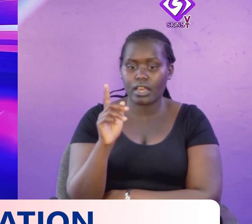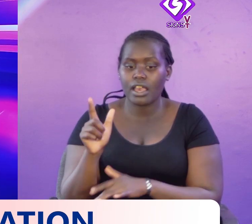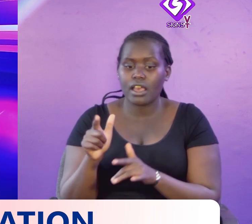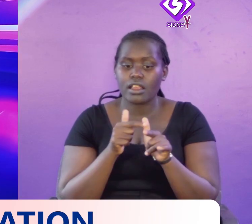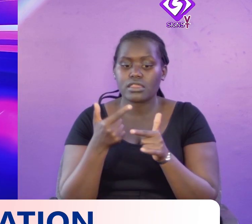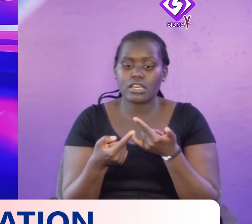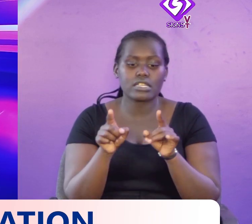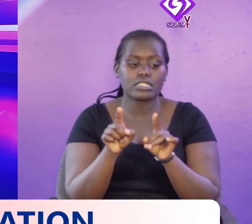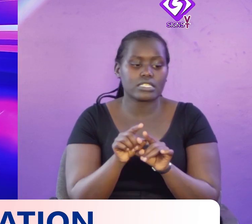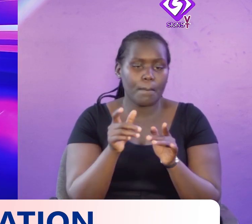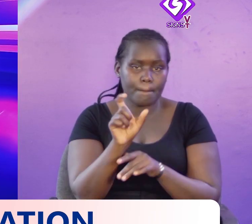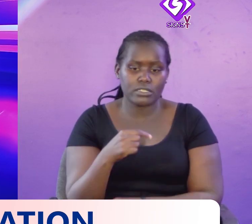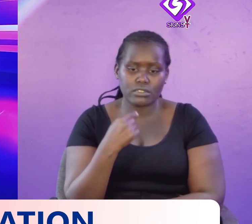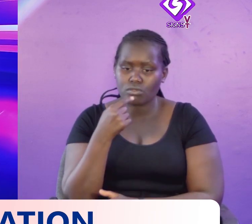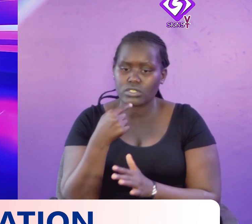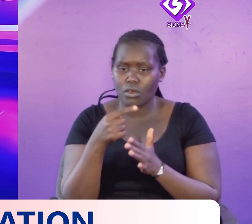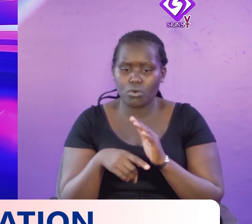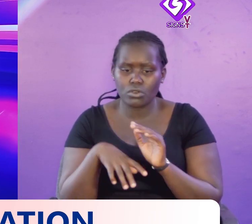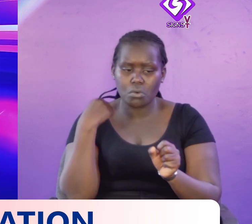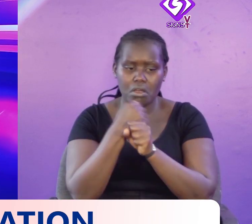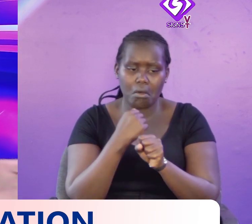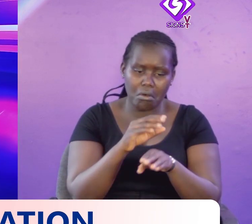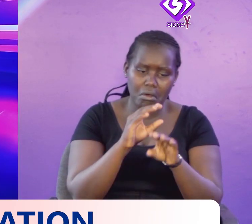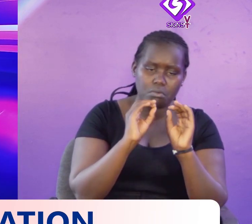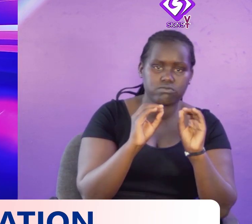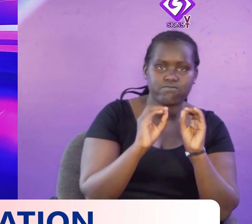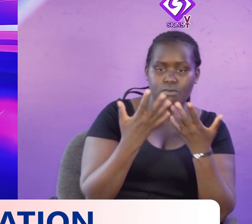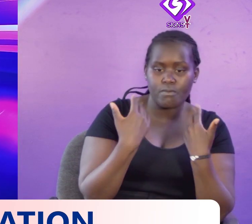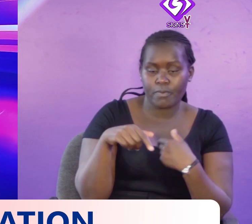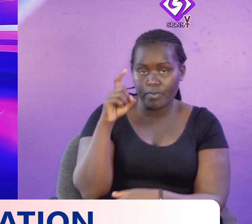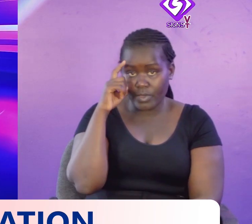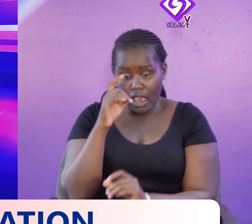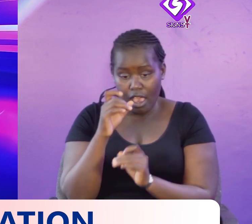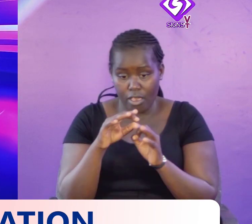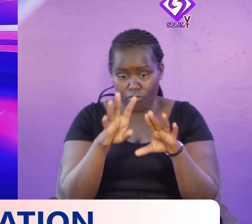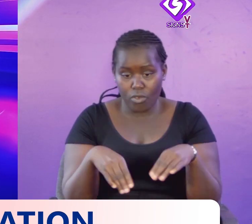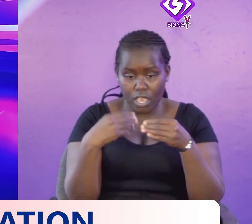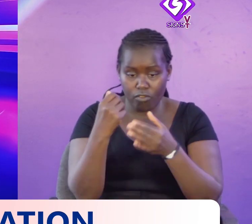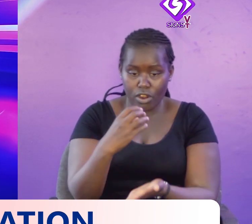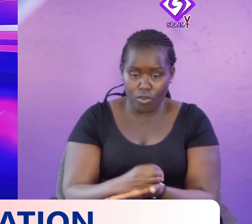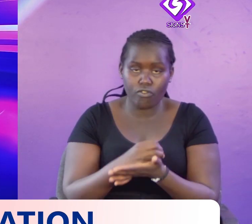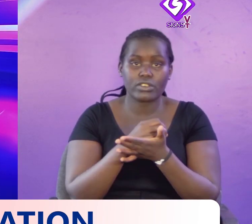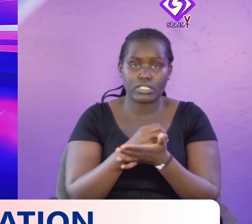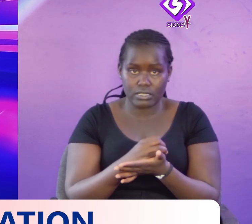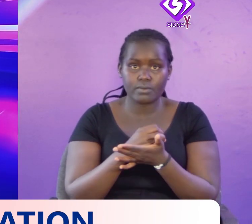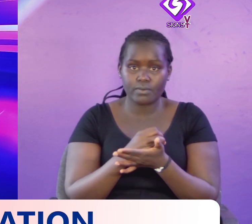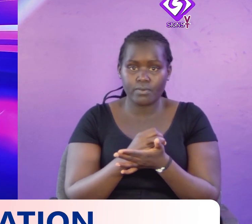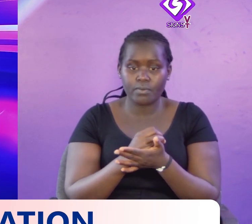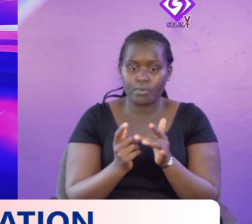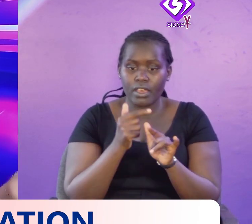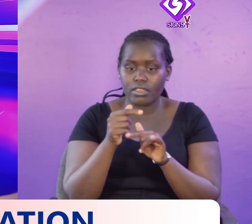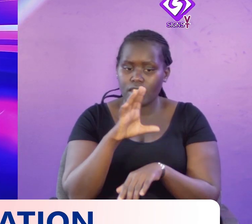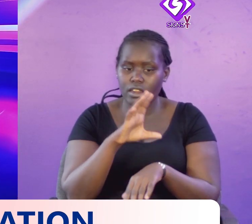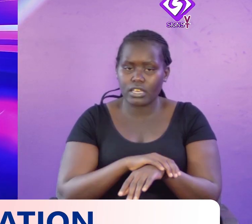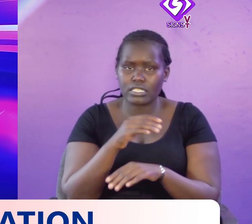same person that runs out to say that you're not performing. So I was thinking, Right. if you've been given an office to head, and we are not finding results.